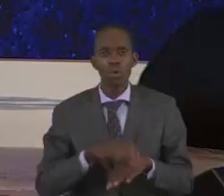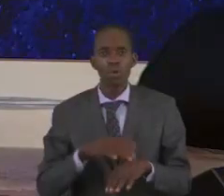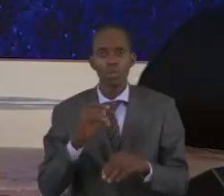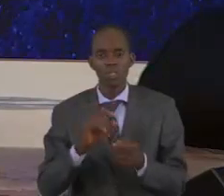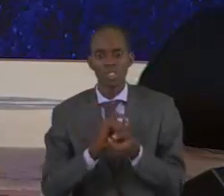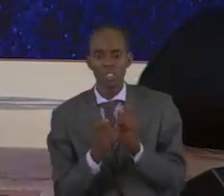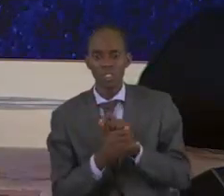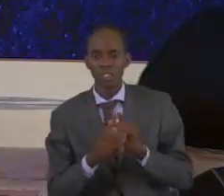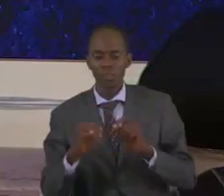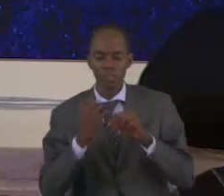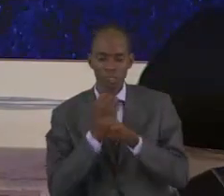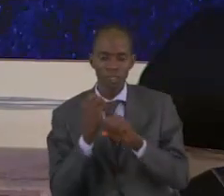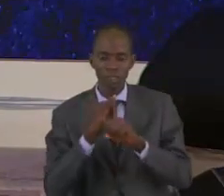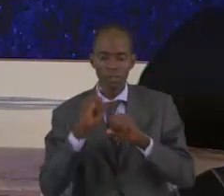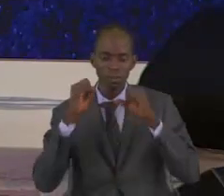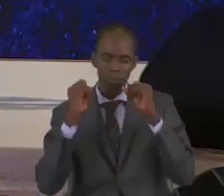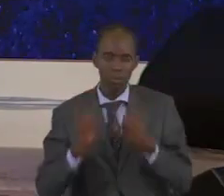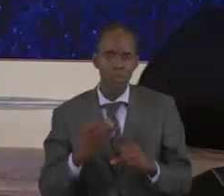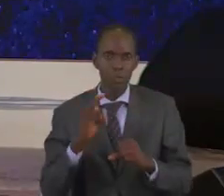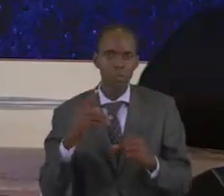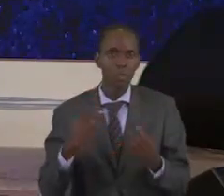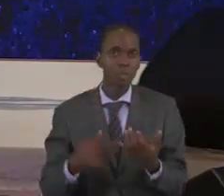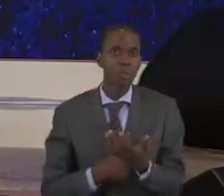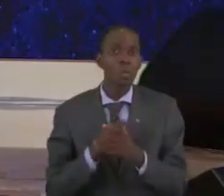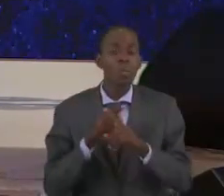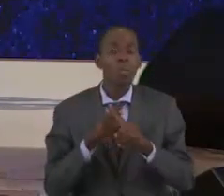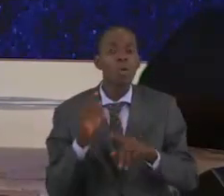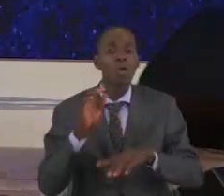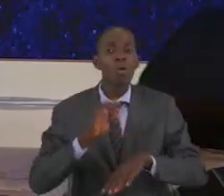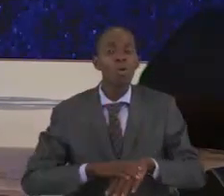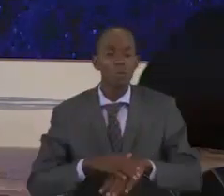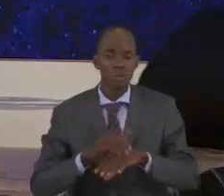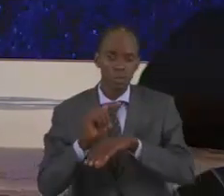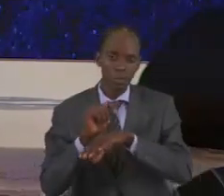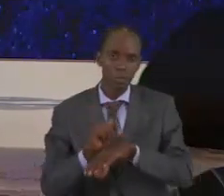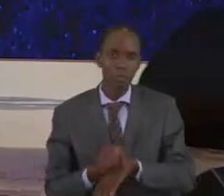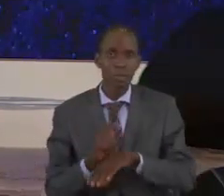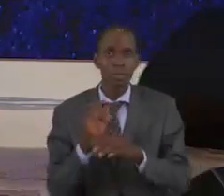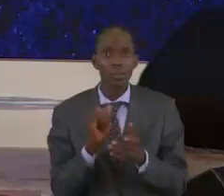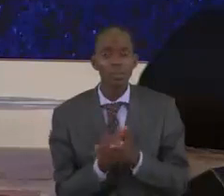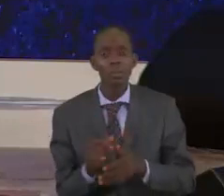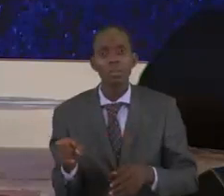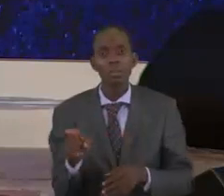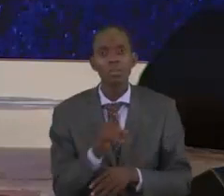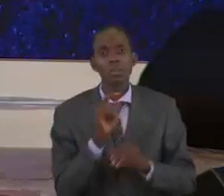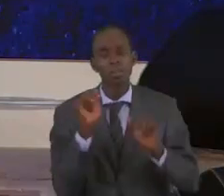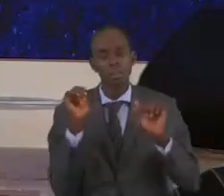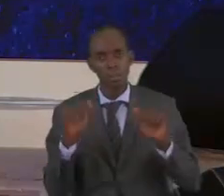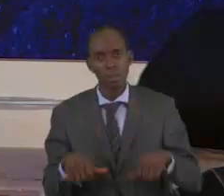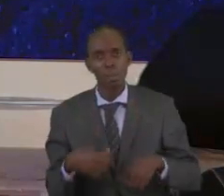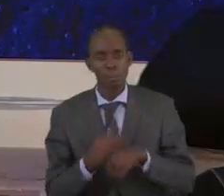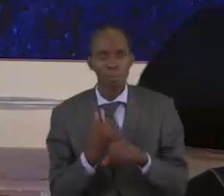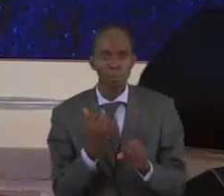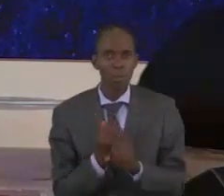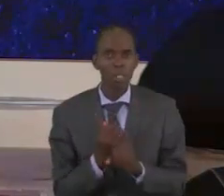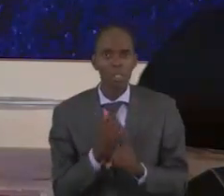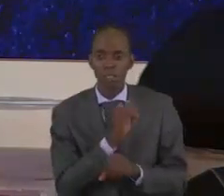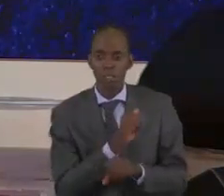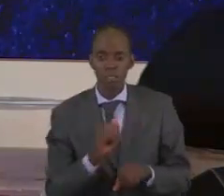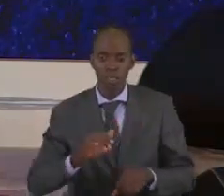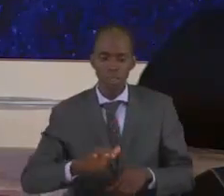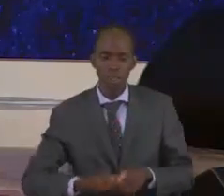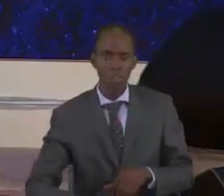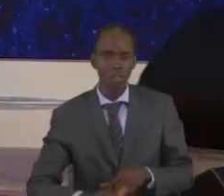changing saving power of the gospel, on tradition, that they can make a